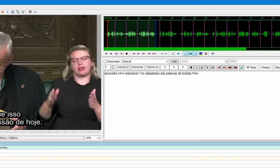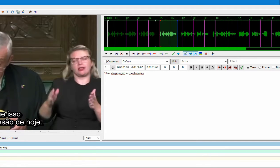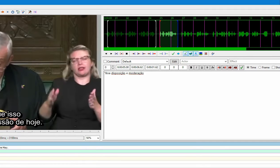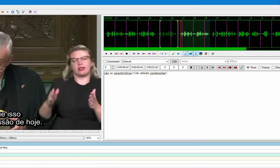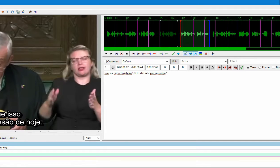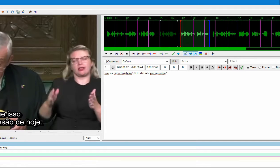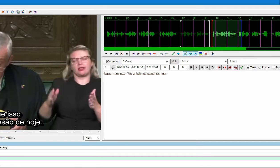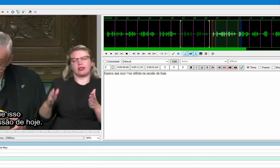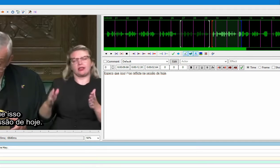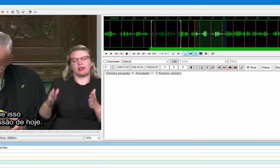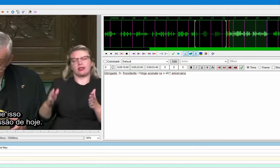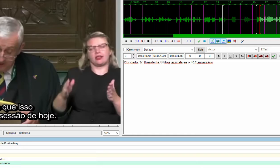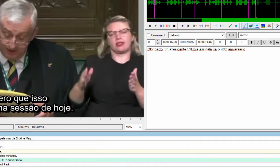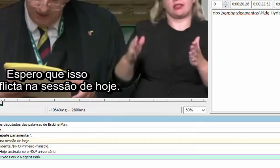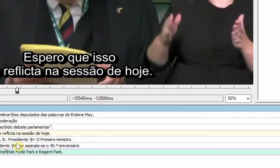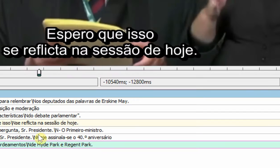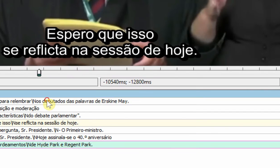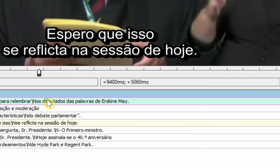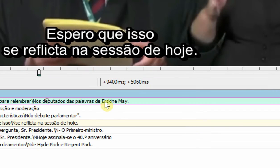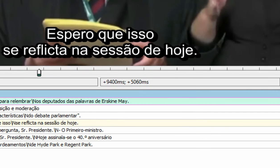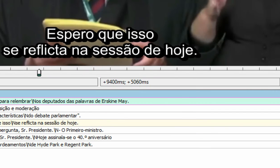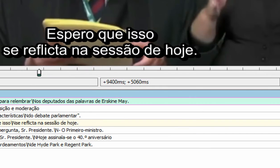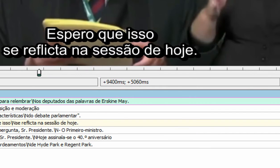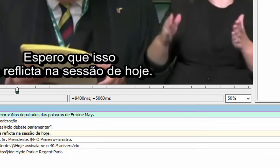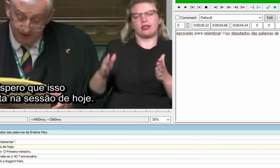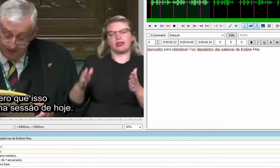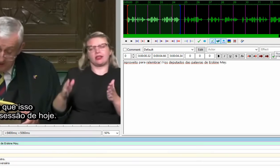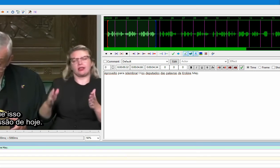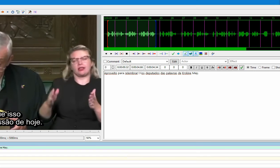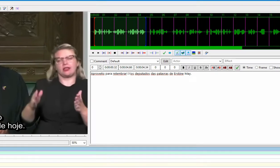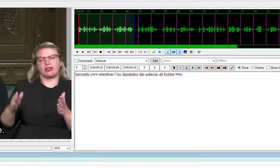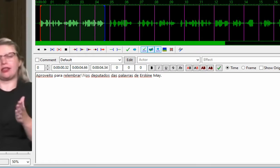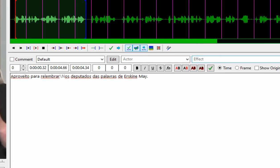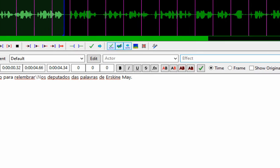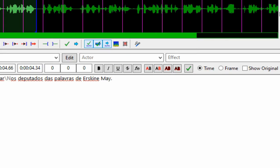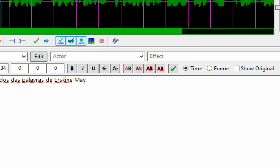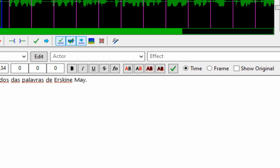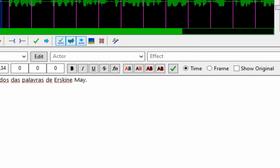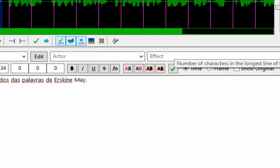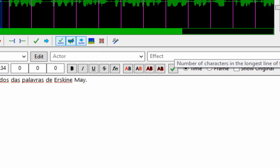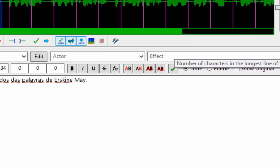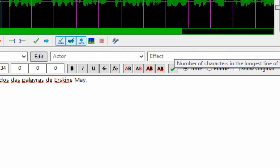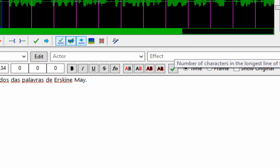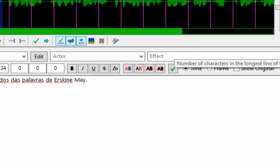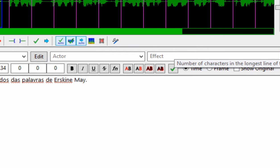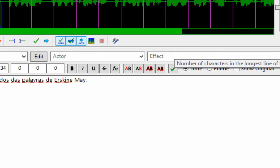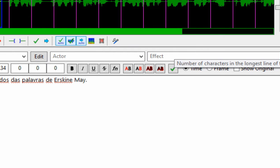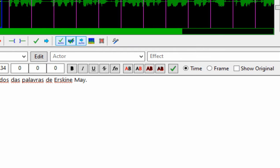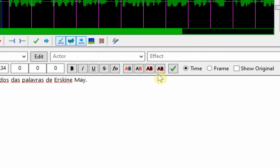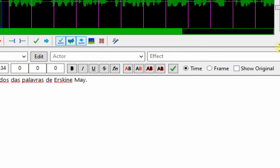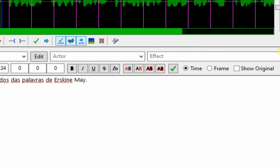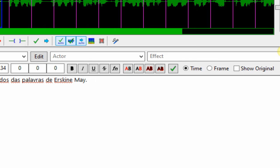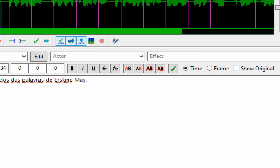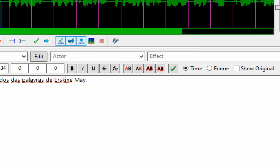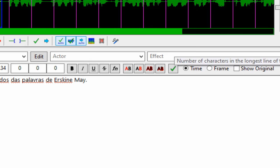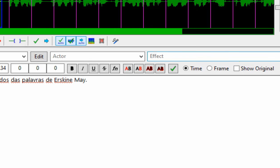more things to keep in mind. So you have here the different lines. And if you look here to the right-hand side, you can see the character